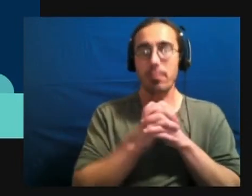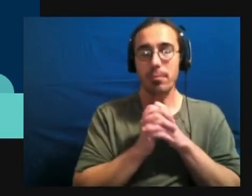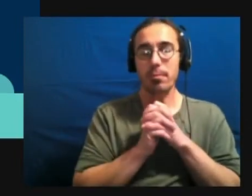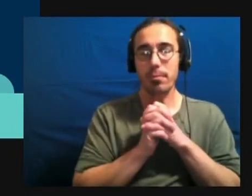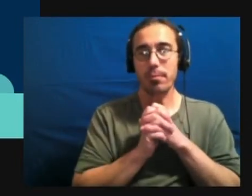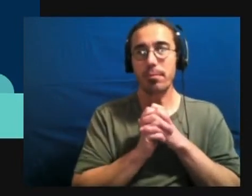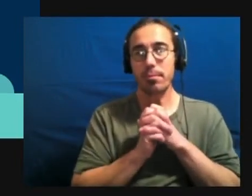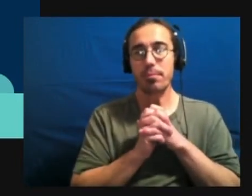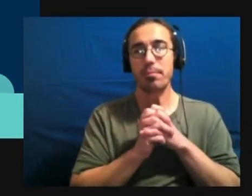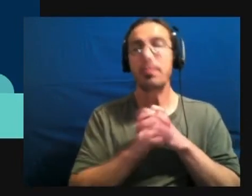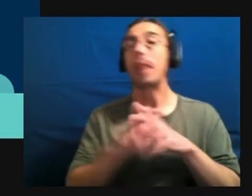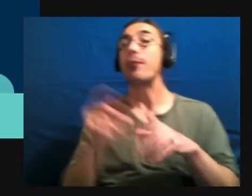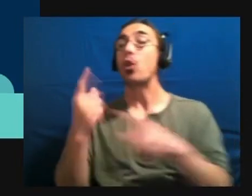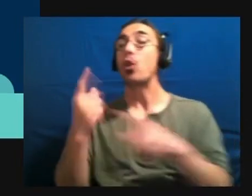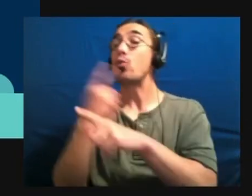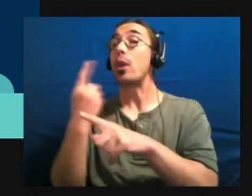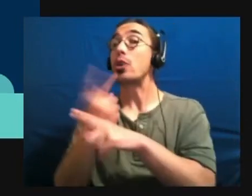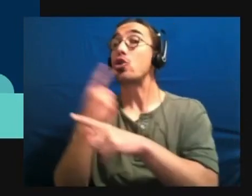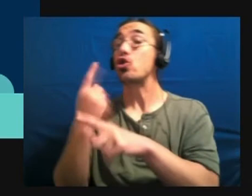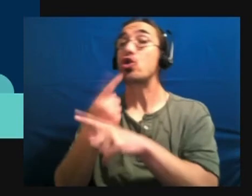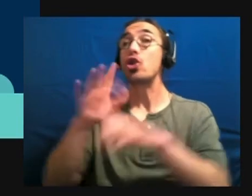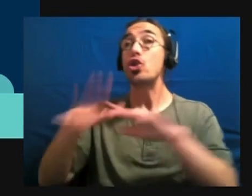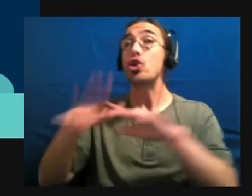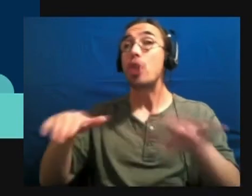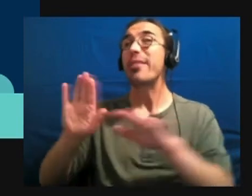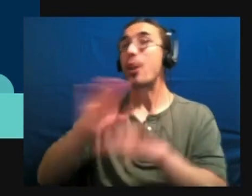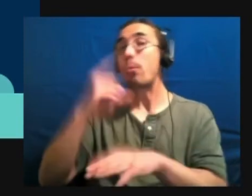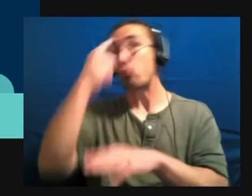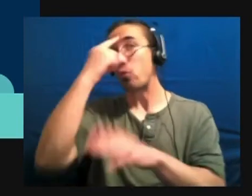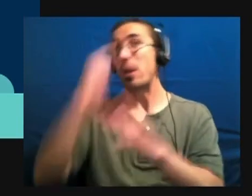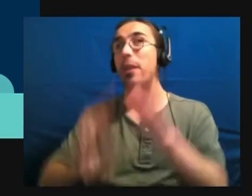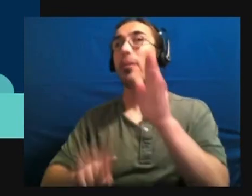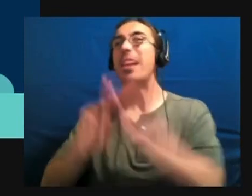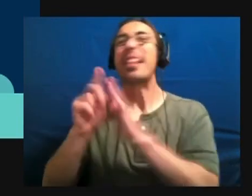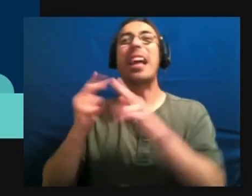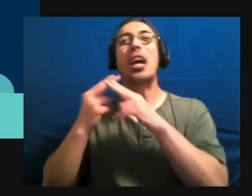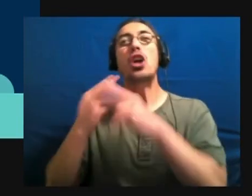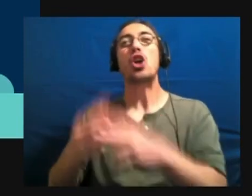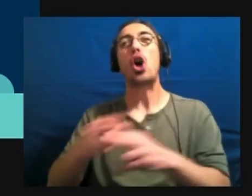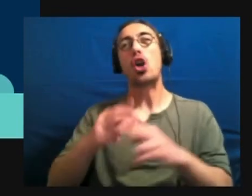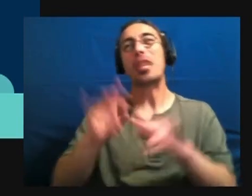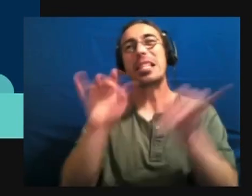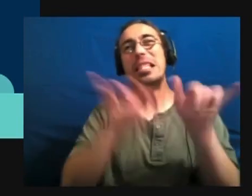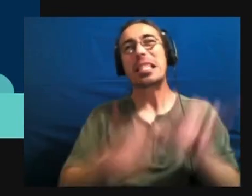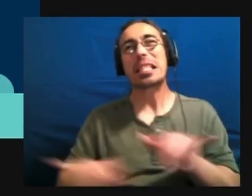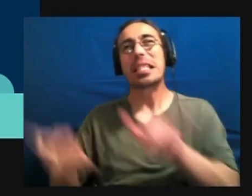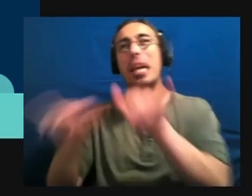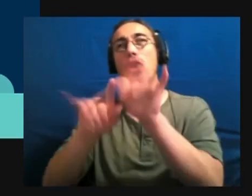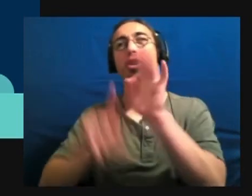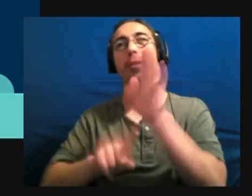neurotypical child development, which is what they just call the default or the standard of development,